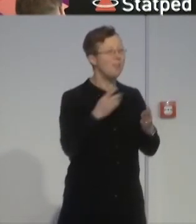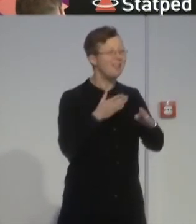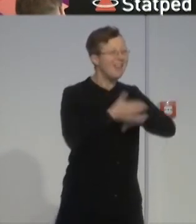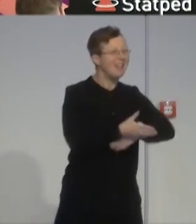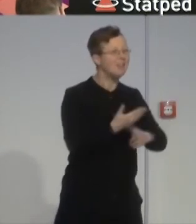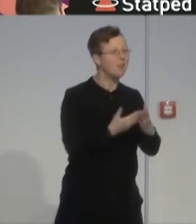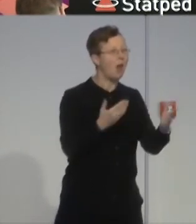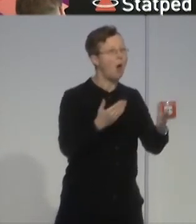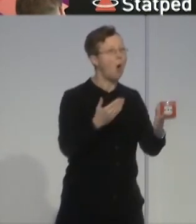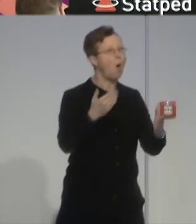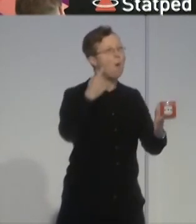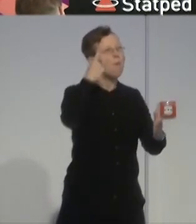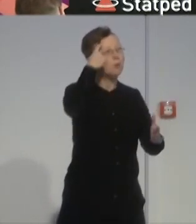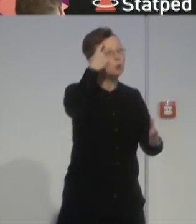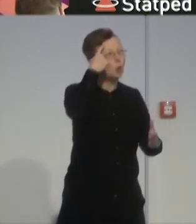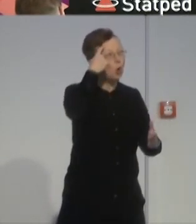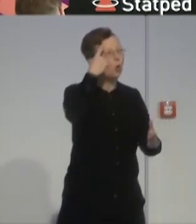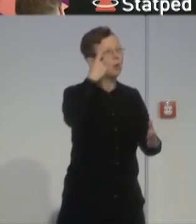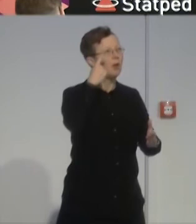It